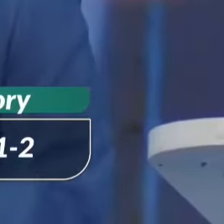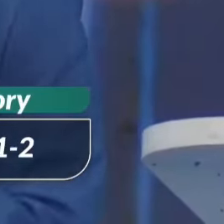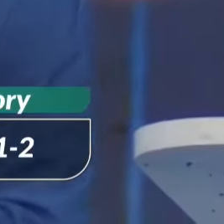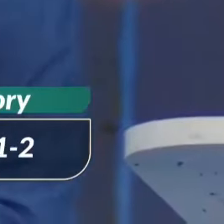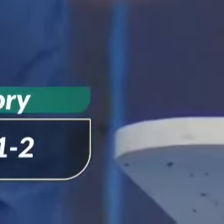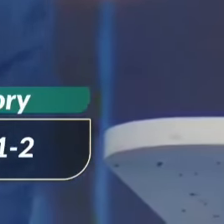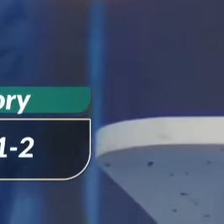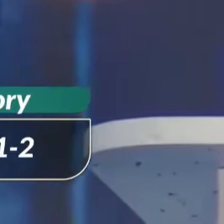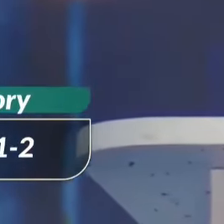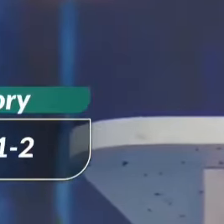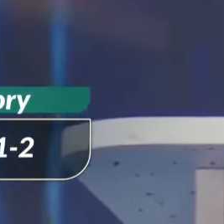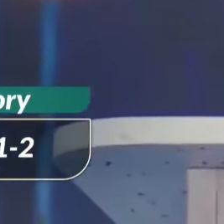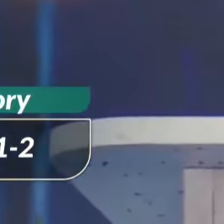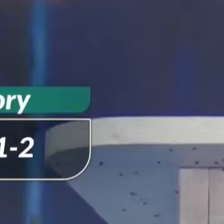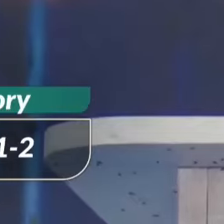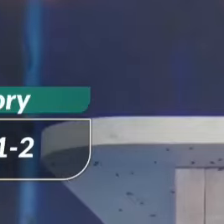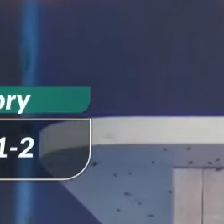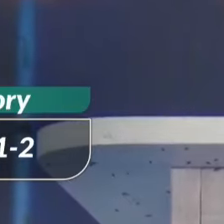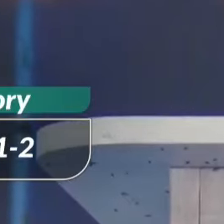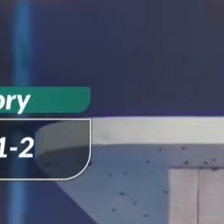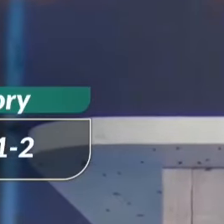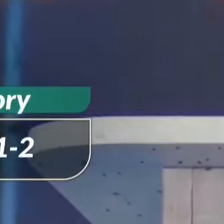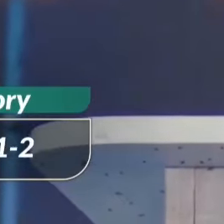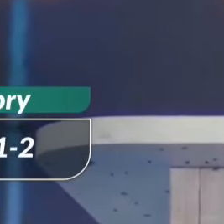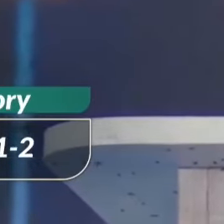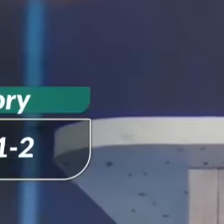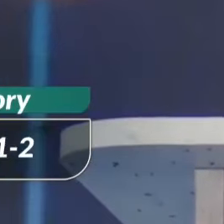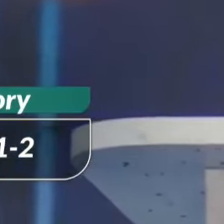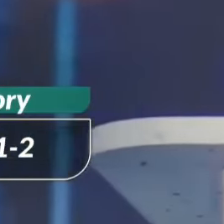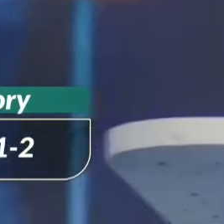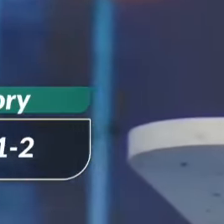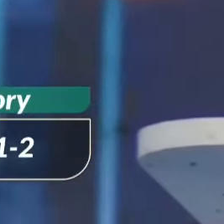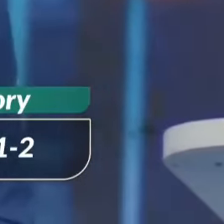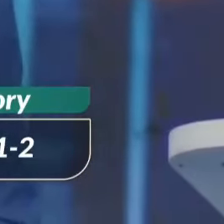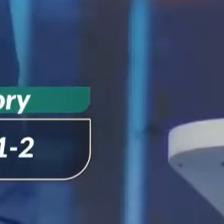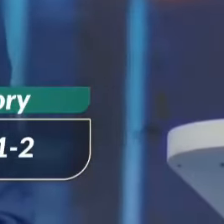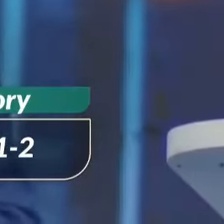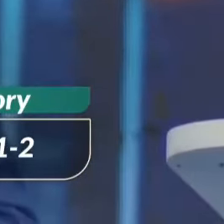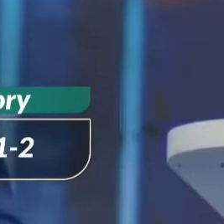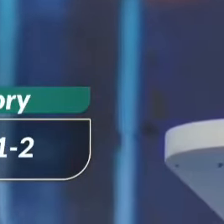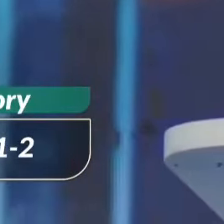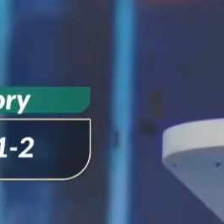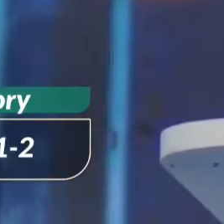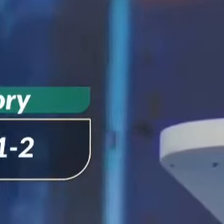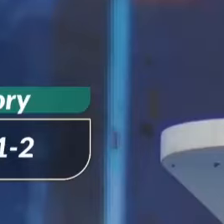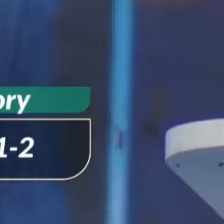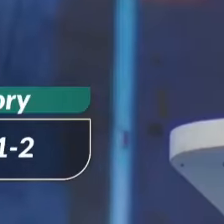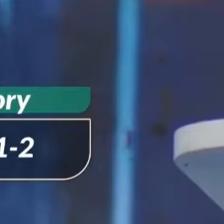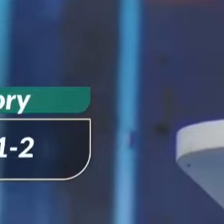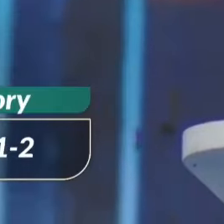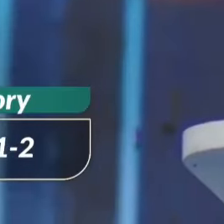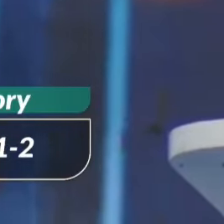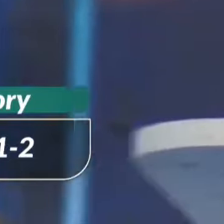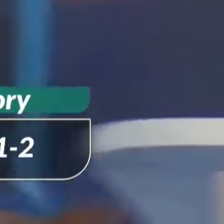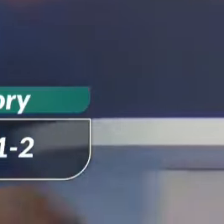glory. He's been there before. He is our guide, and he sends the Holy Ghost to also guide us into